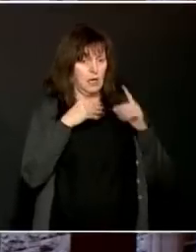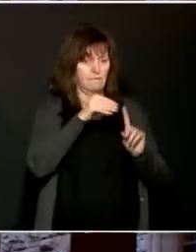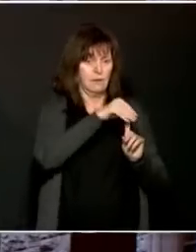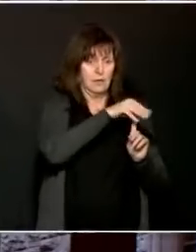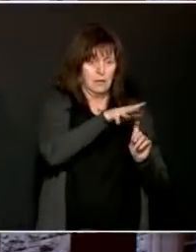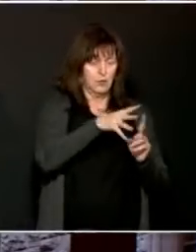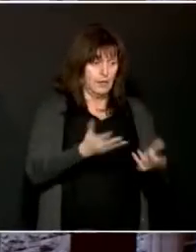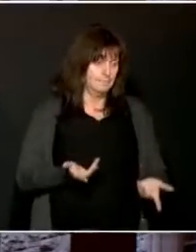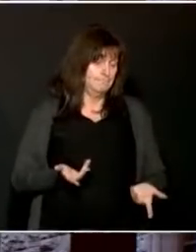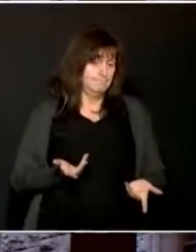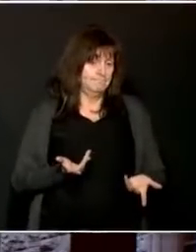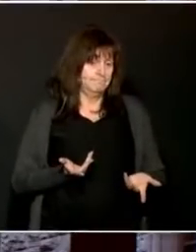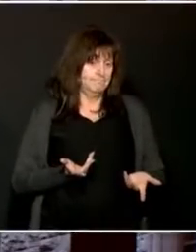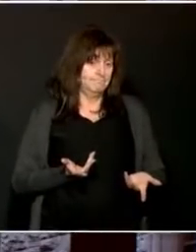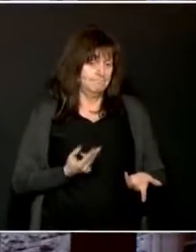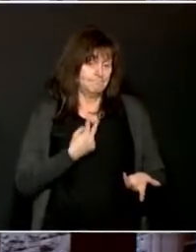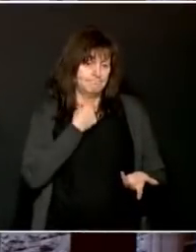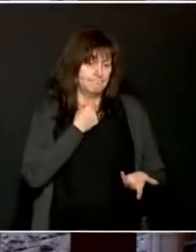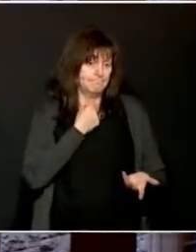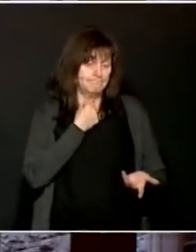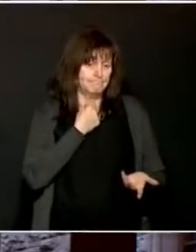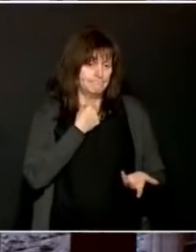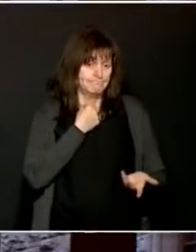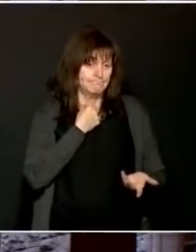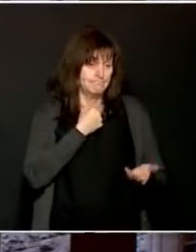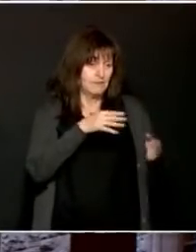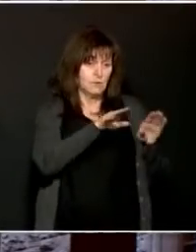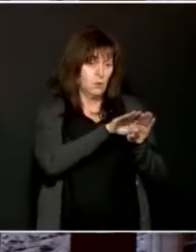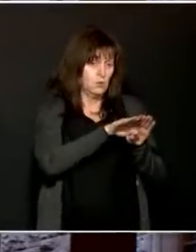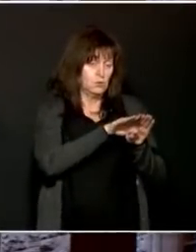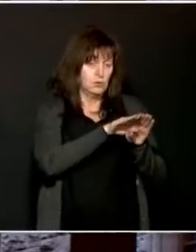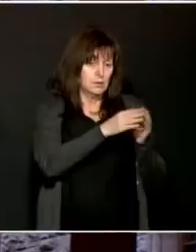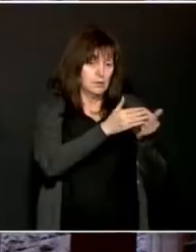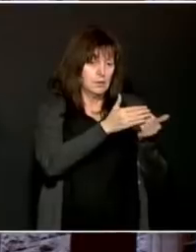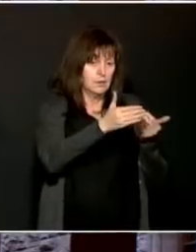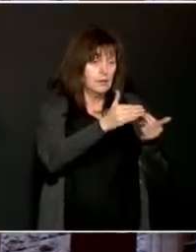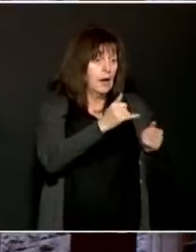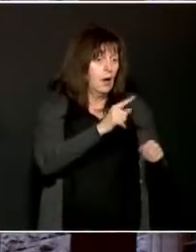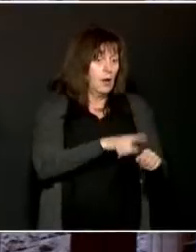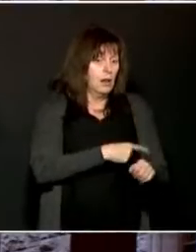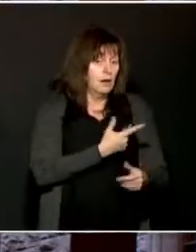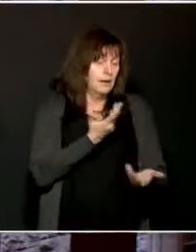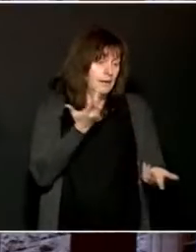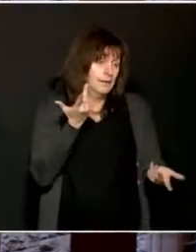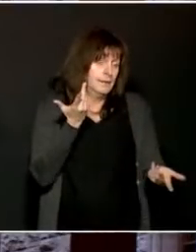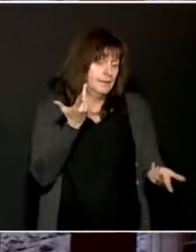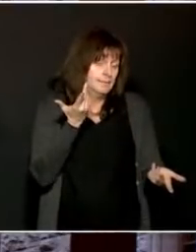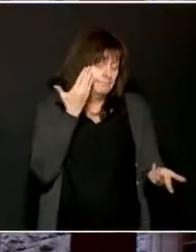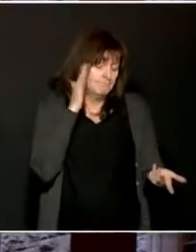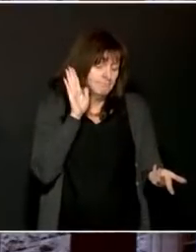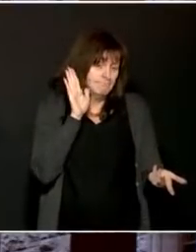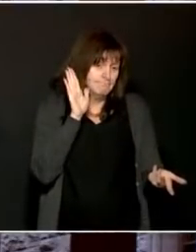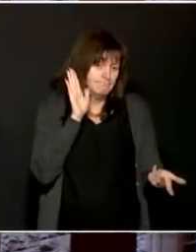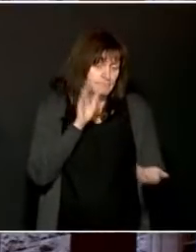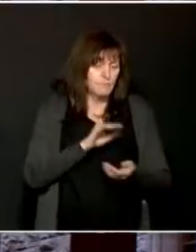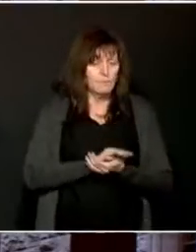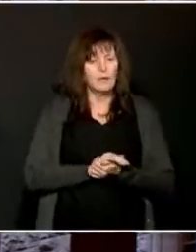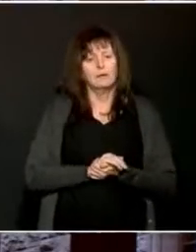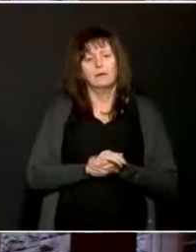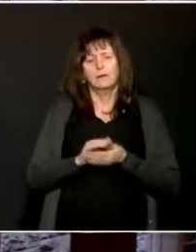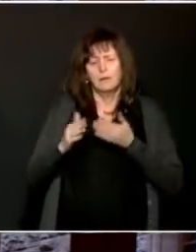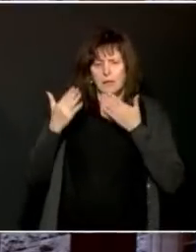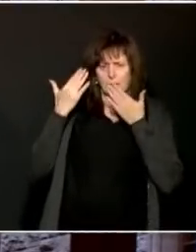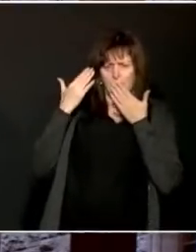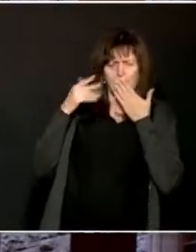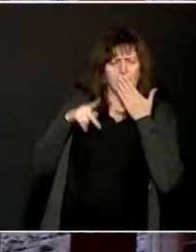rectified. So we want to respect that people in Ontario want to be careful, At the same time, our scientists are concerned. Does that mean people will be